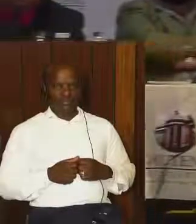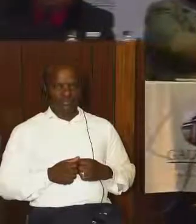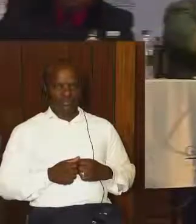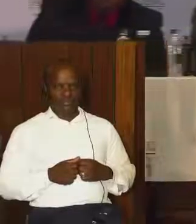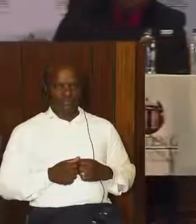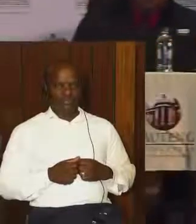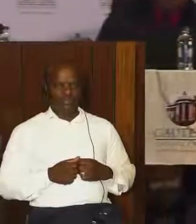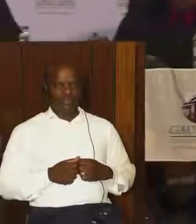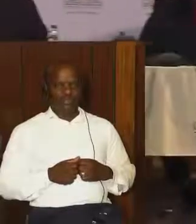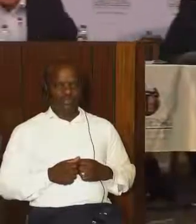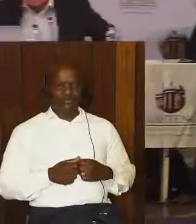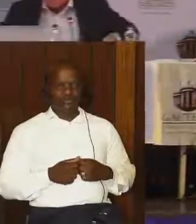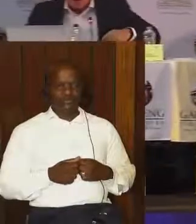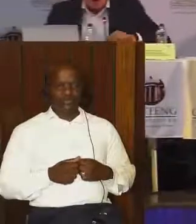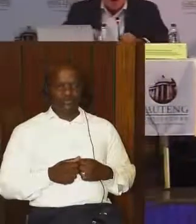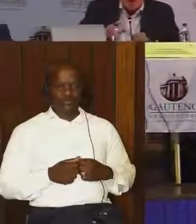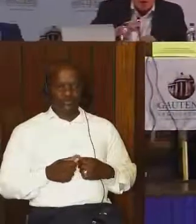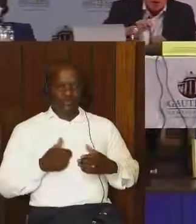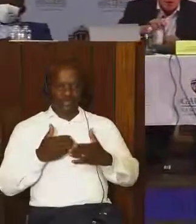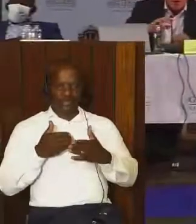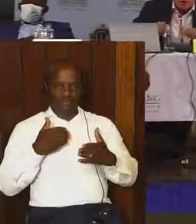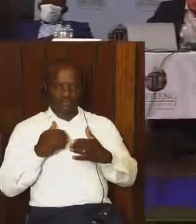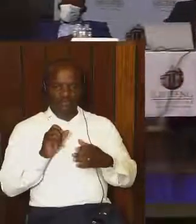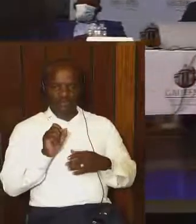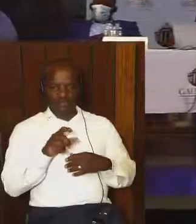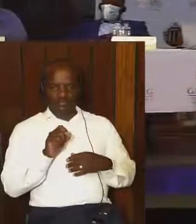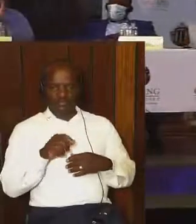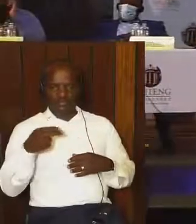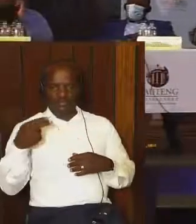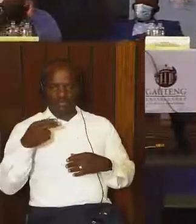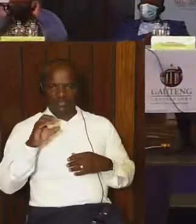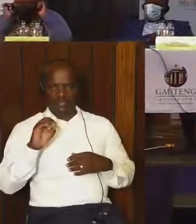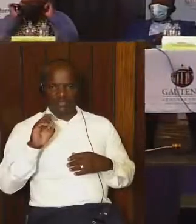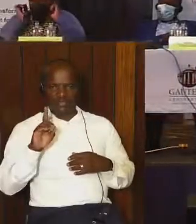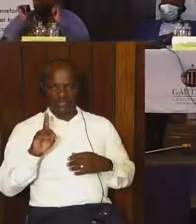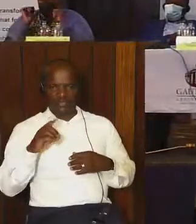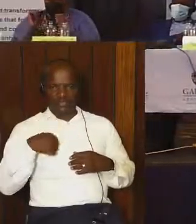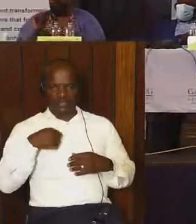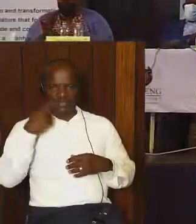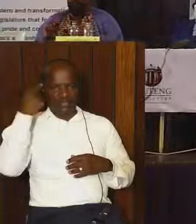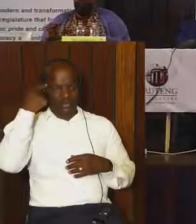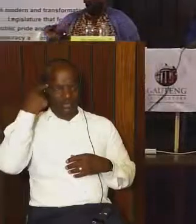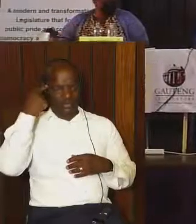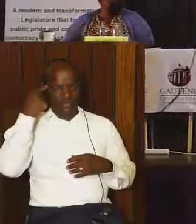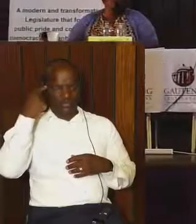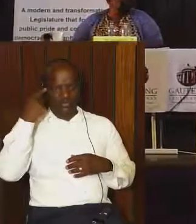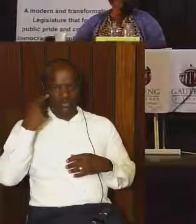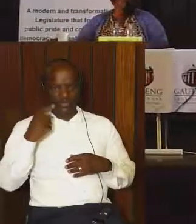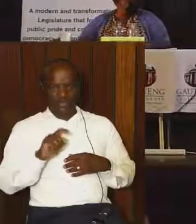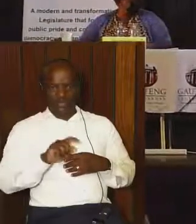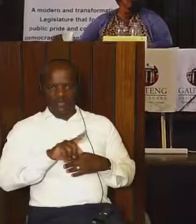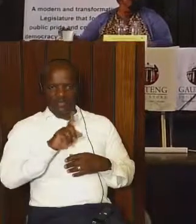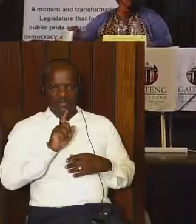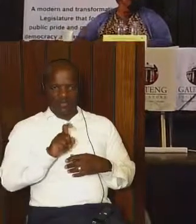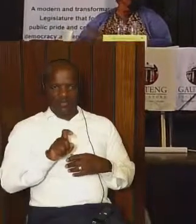Before you come in on that, HOD, I think a question was